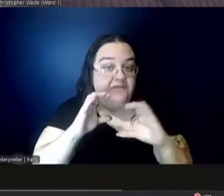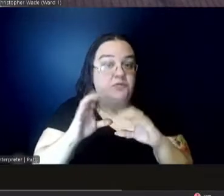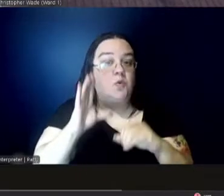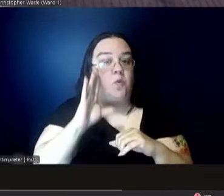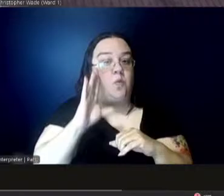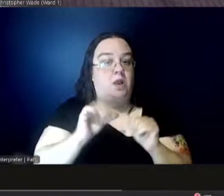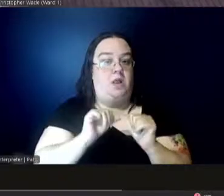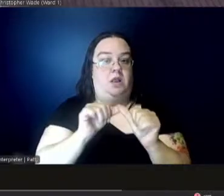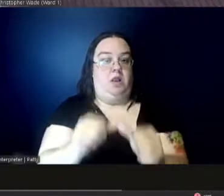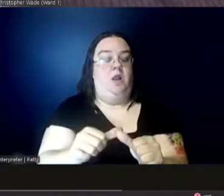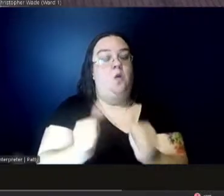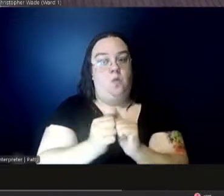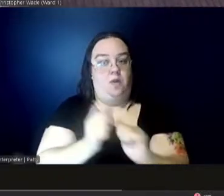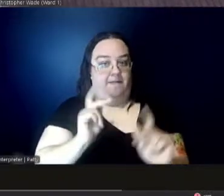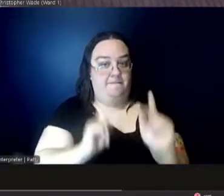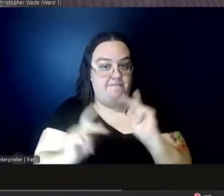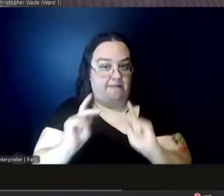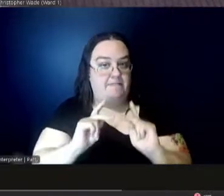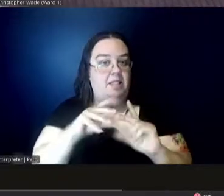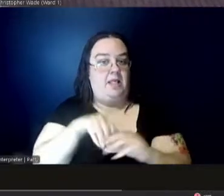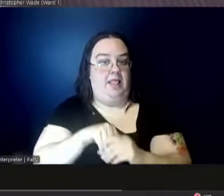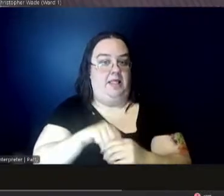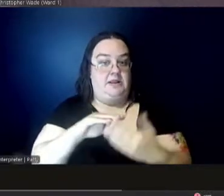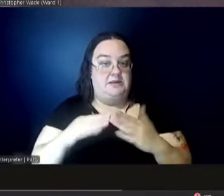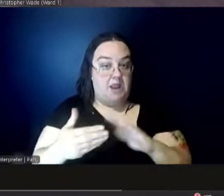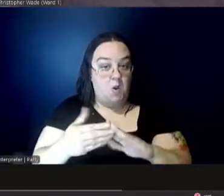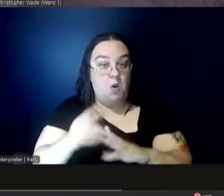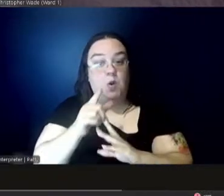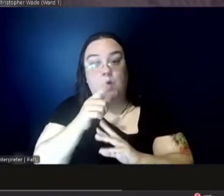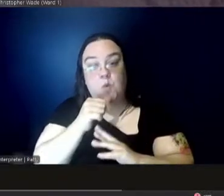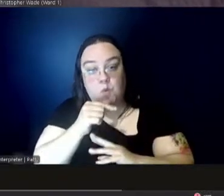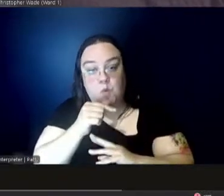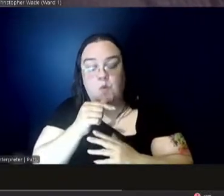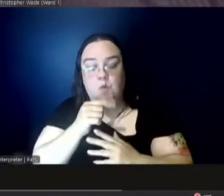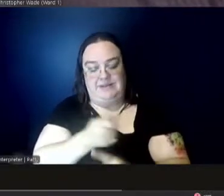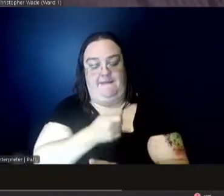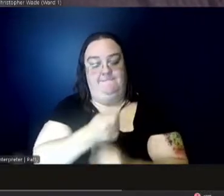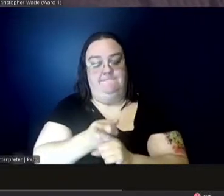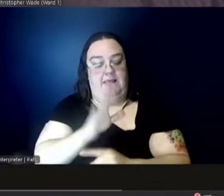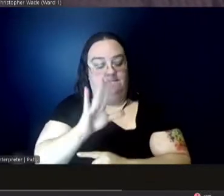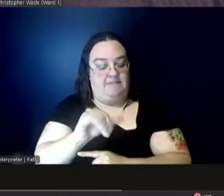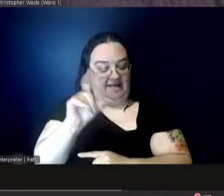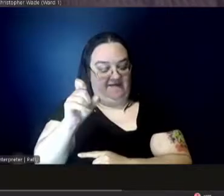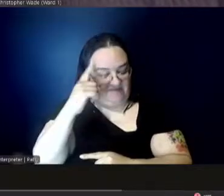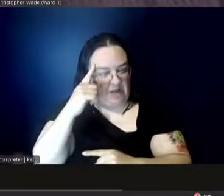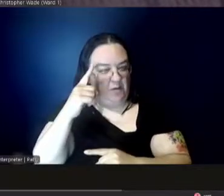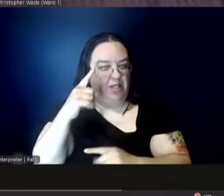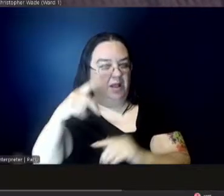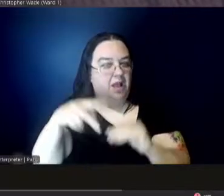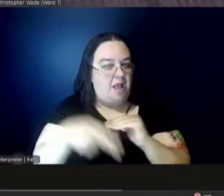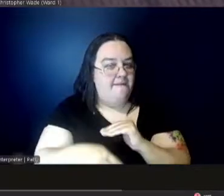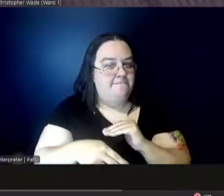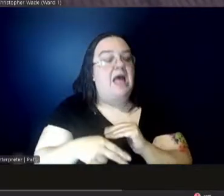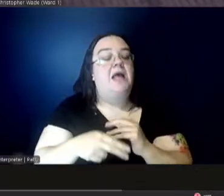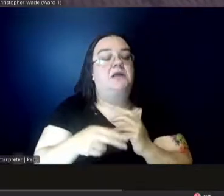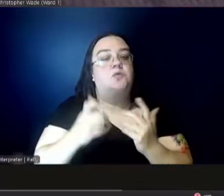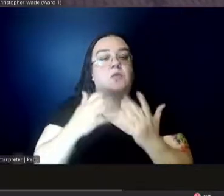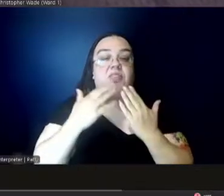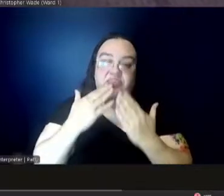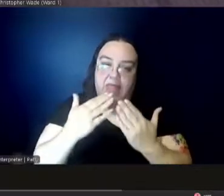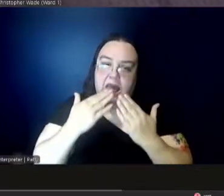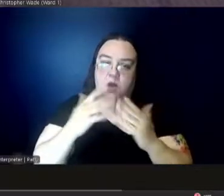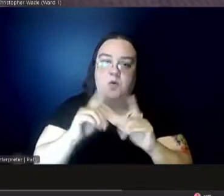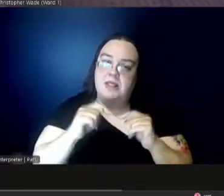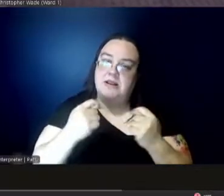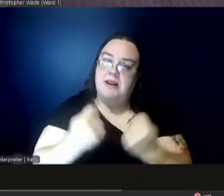with folks in town who are affected by federal cutbacks. So thank you to the team for making